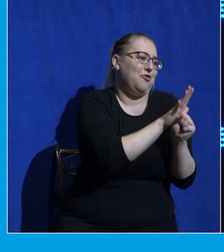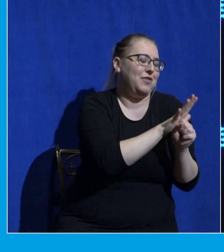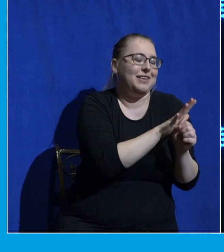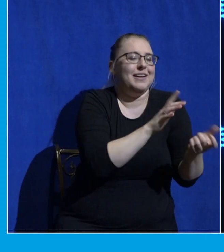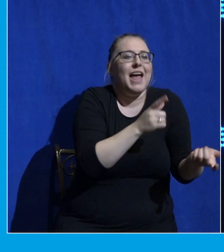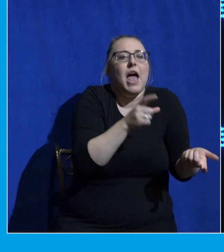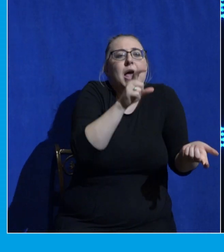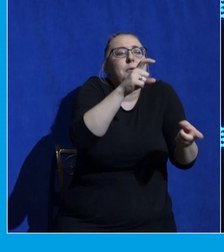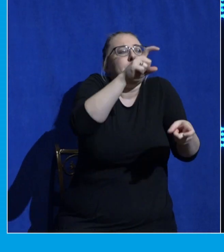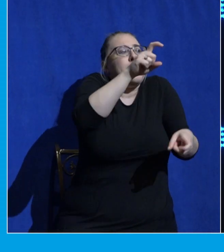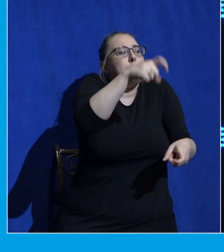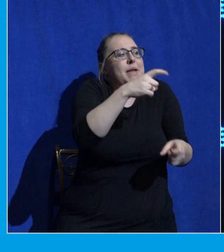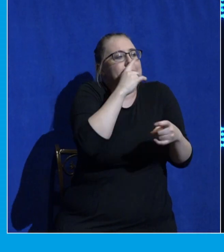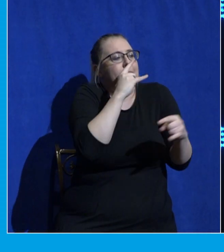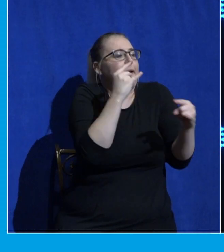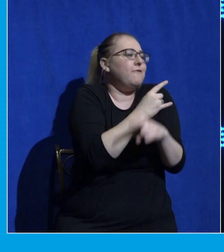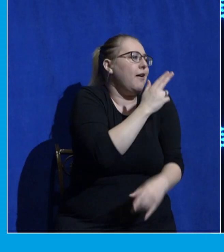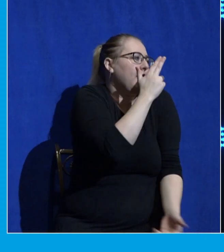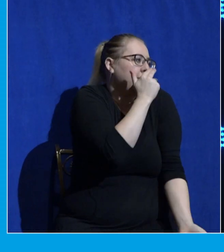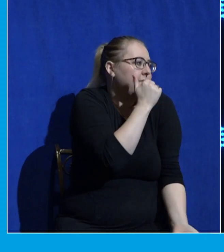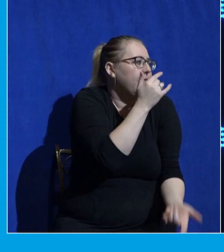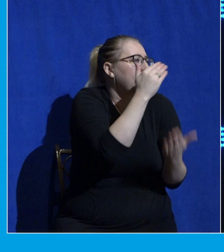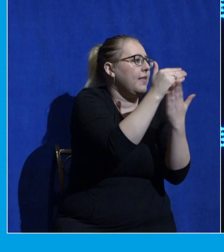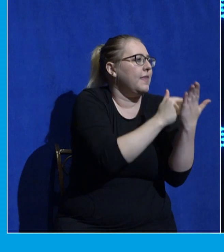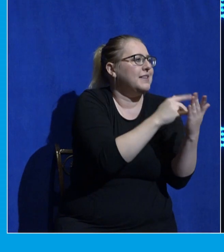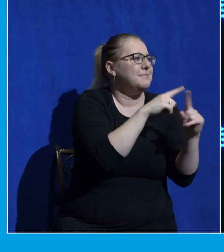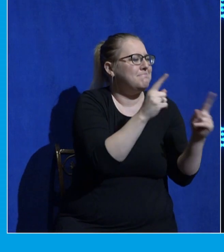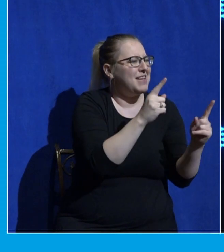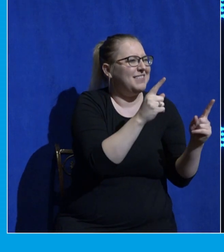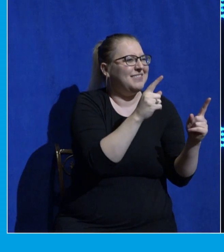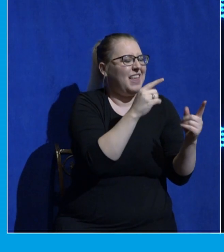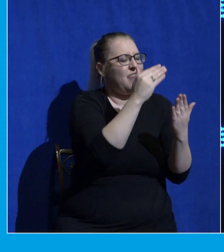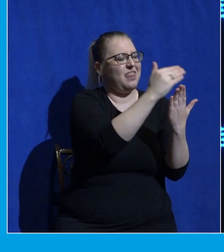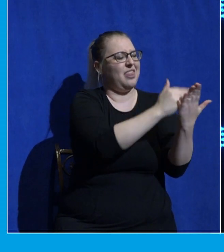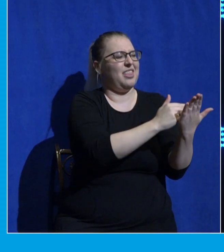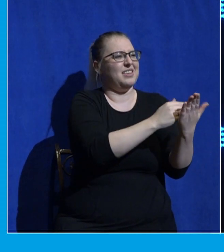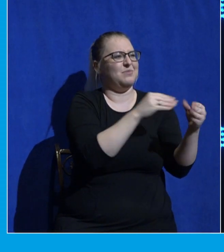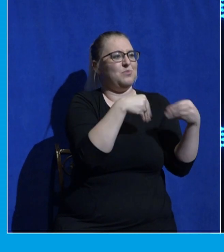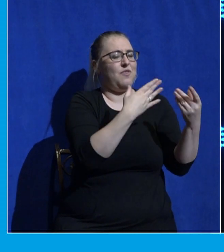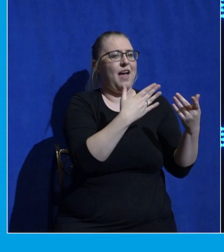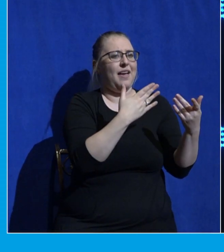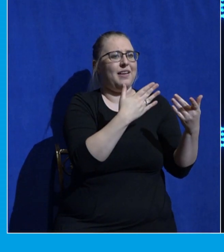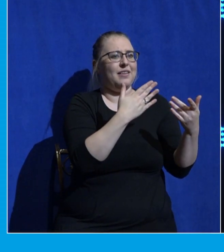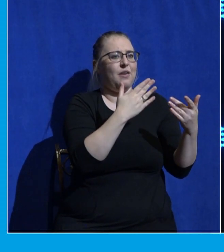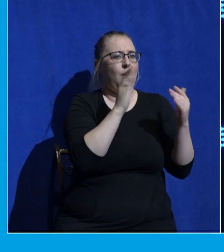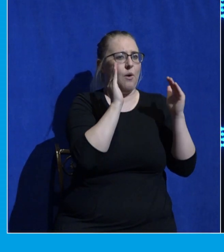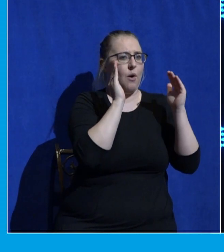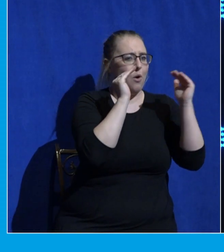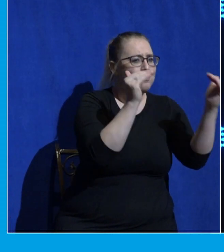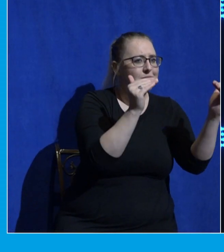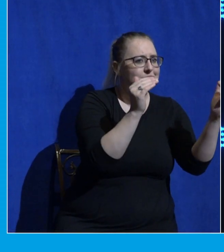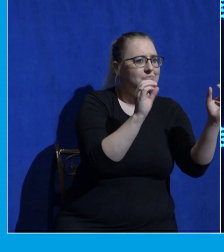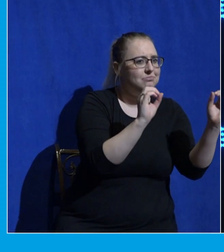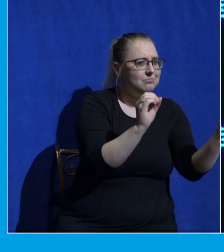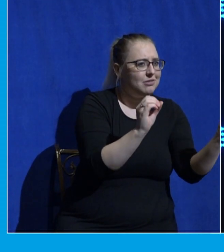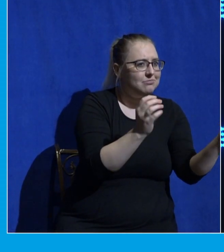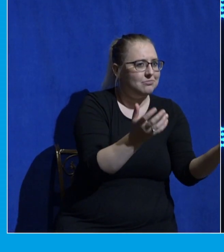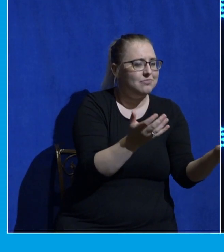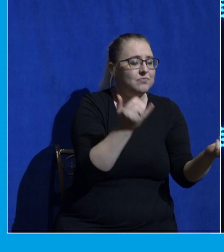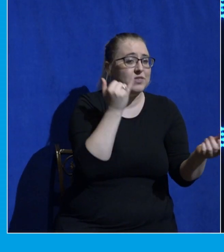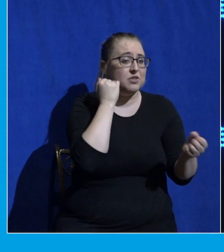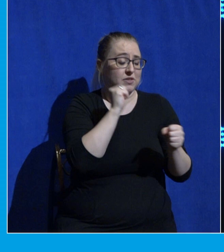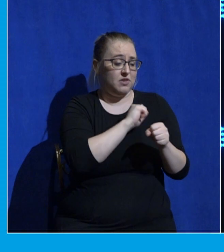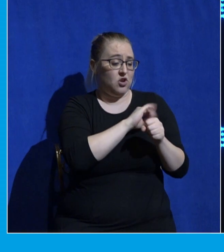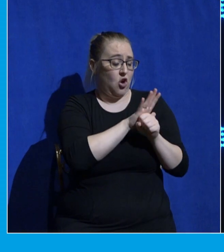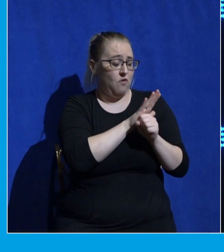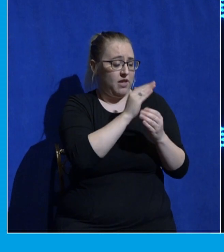tongue-in-cheek, these song titles did not provide much in the way of hope. You see, if COVID was a playlist and that's the music that we were